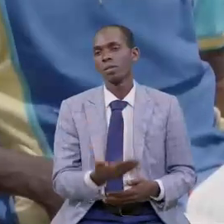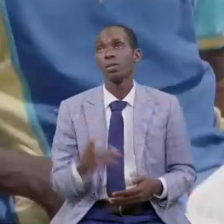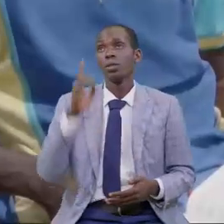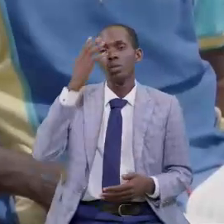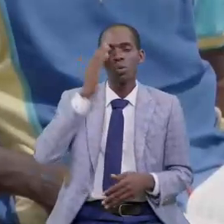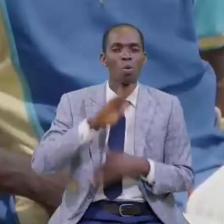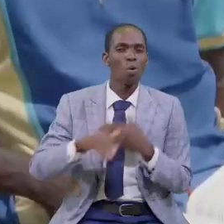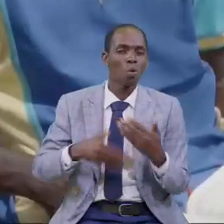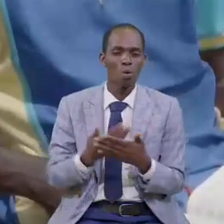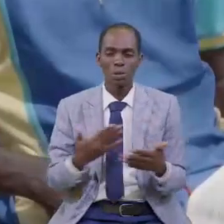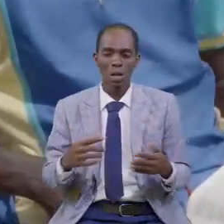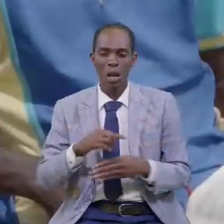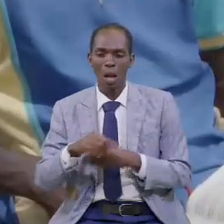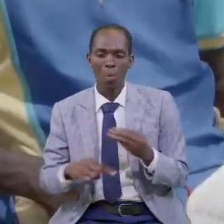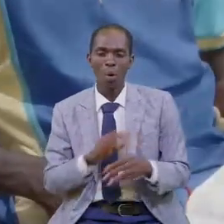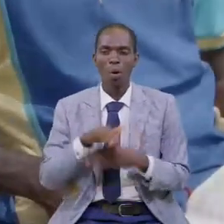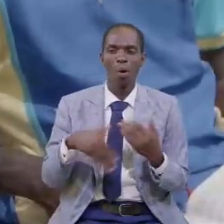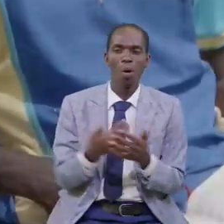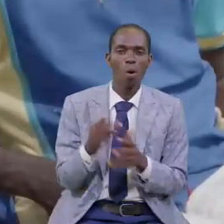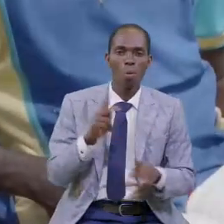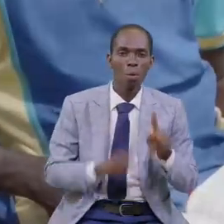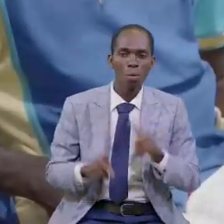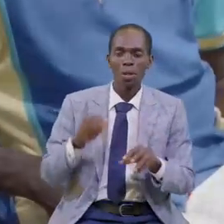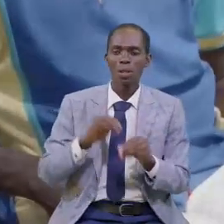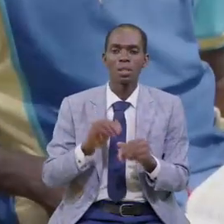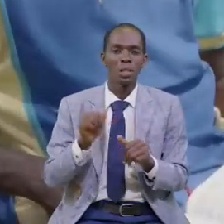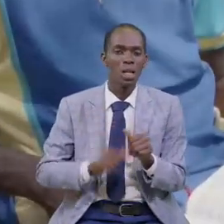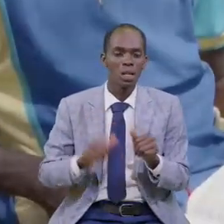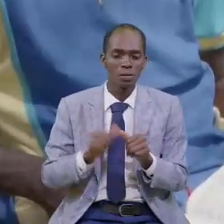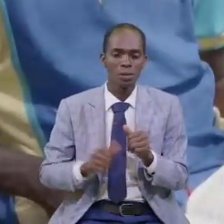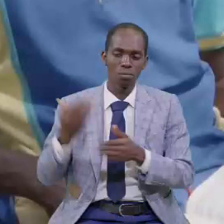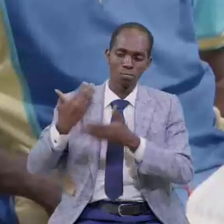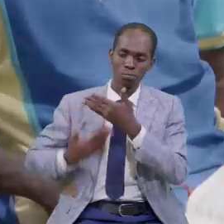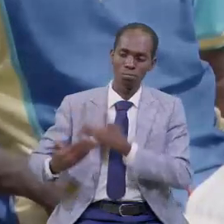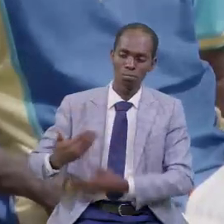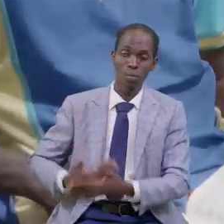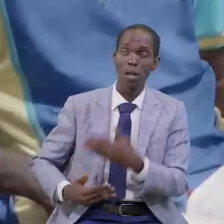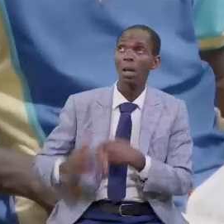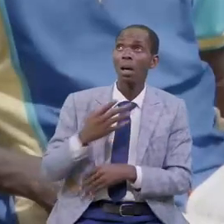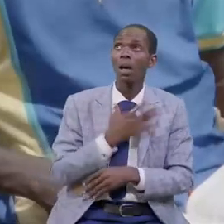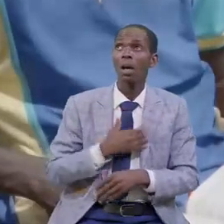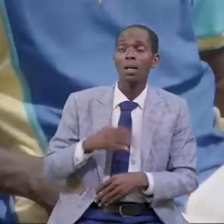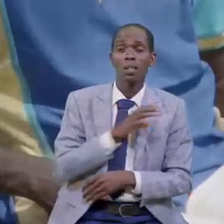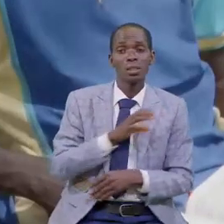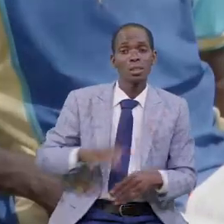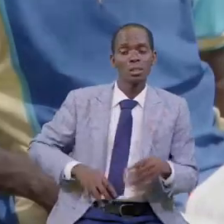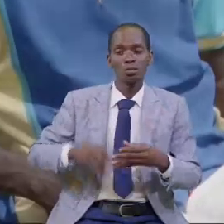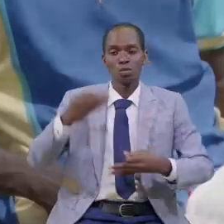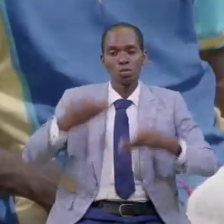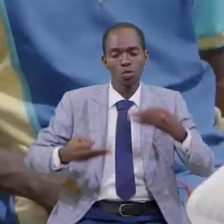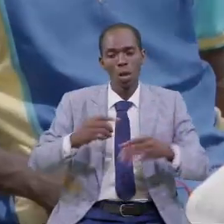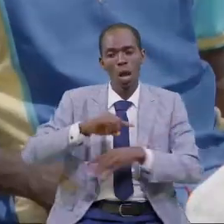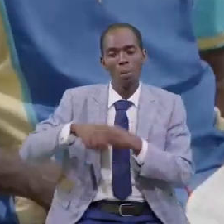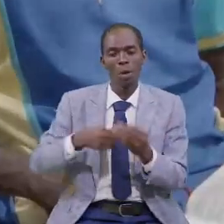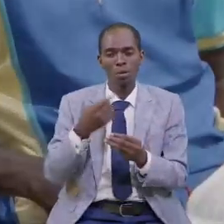people in every generation, and he judges according to the revealed truth of